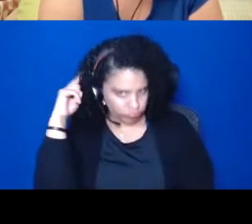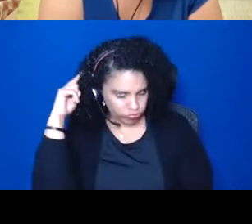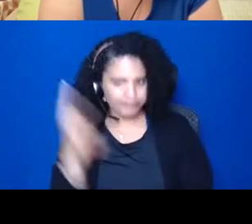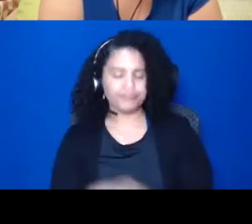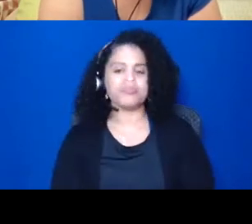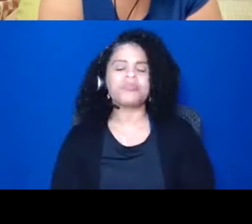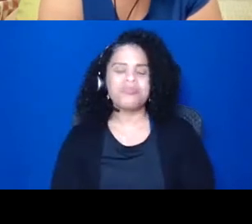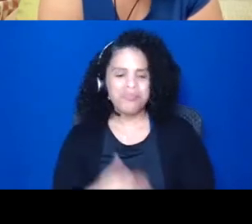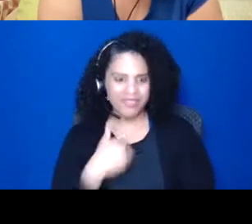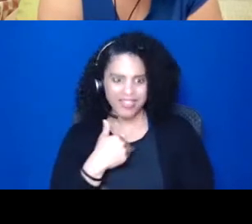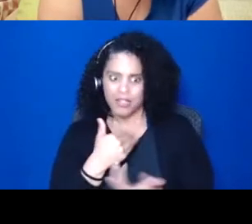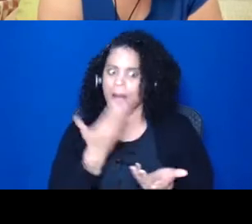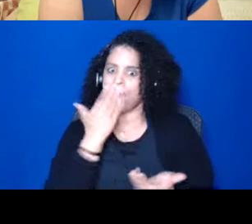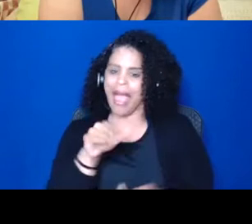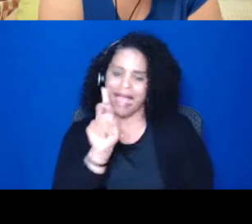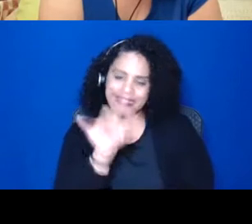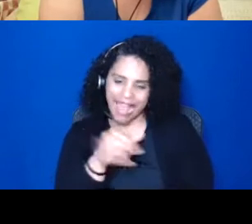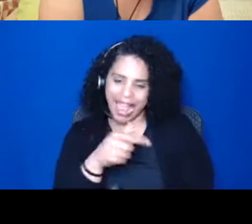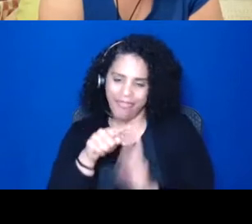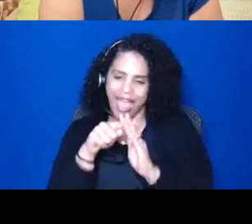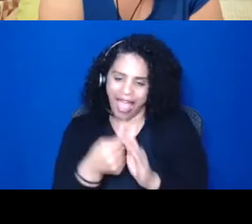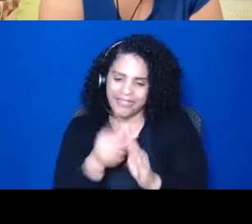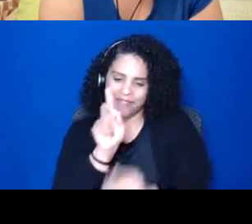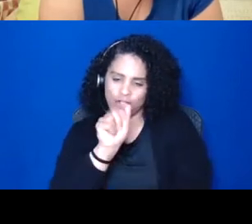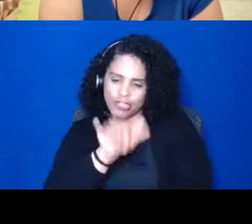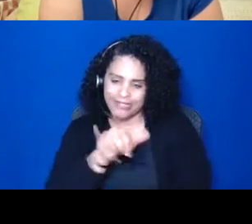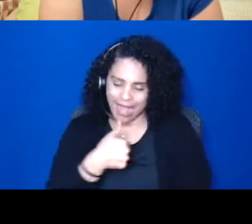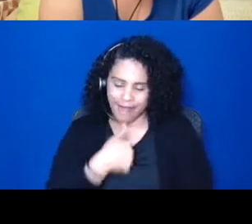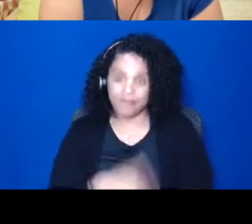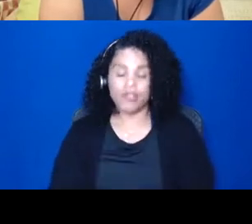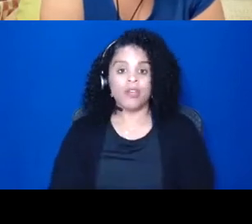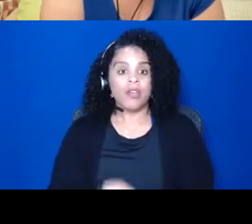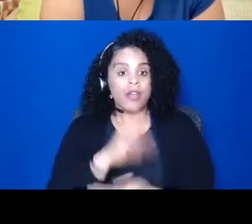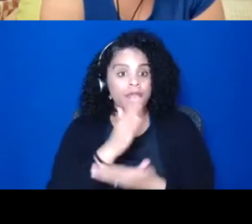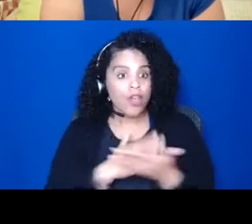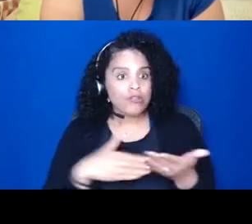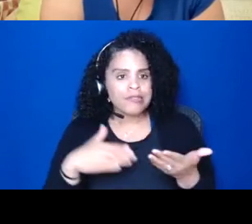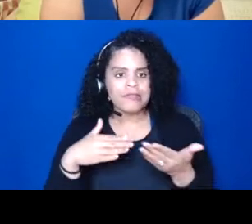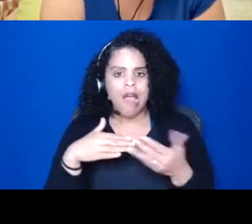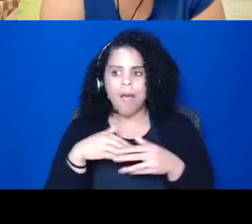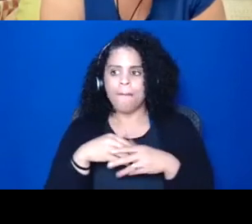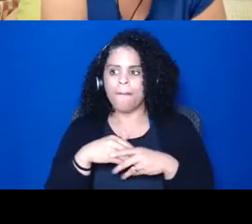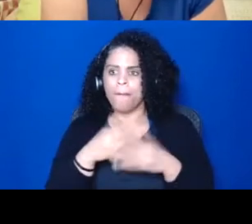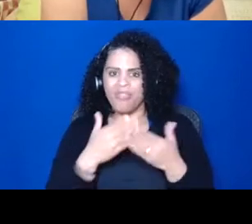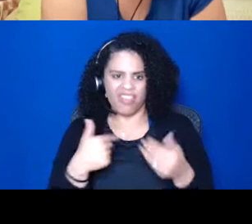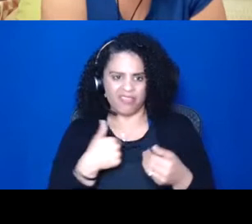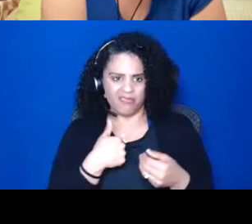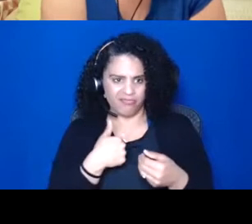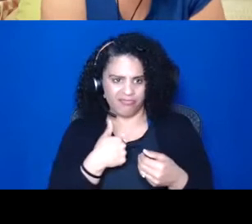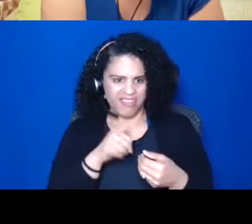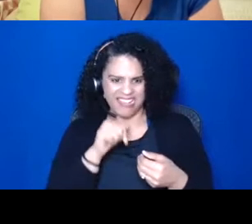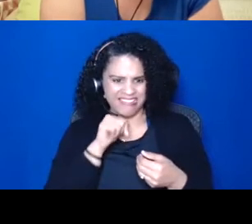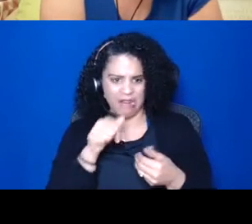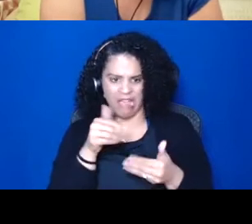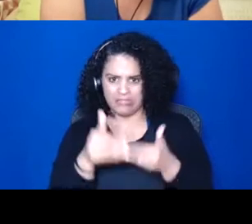I had a very bad day on my activation day. There were some things that did not necessarily go